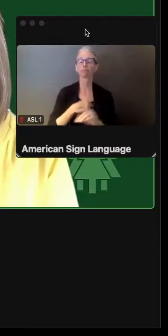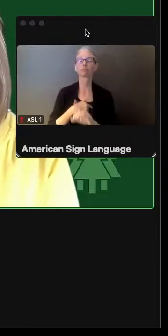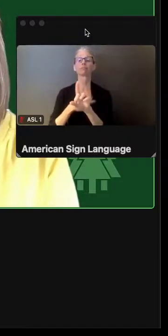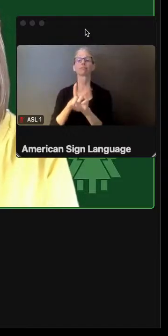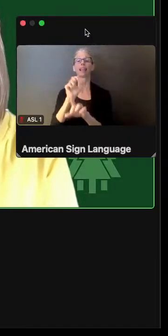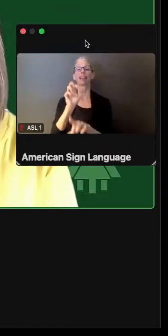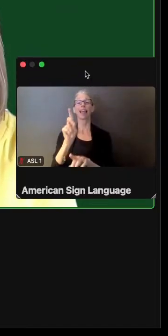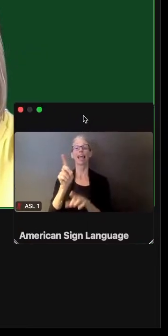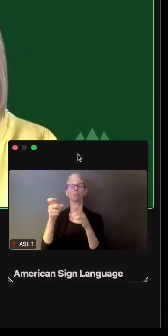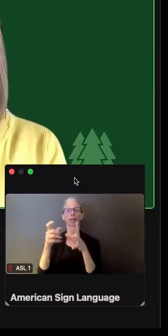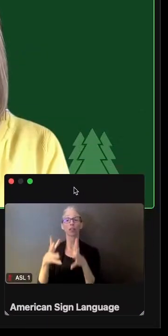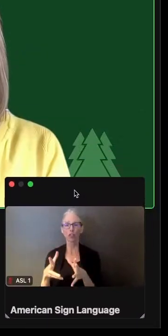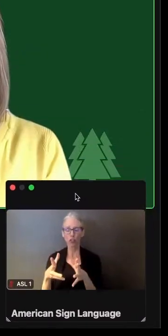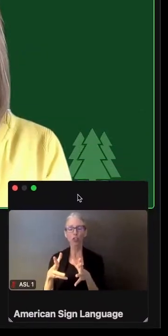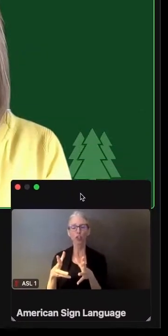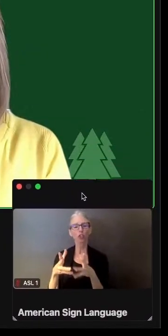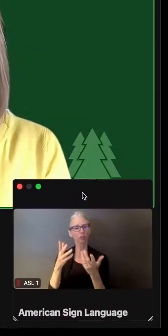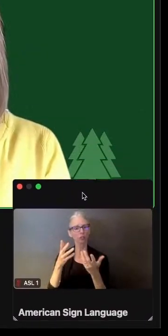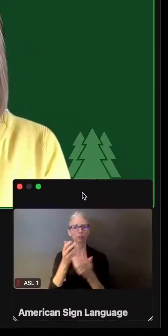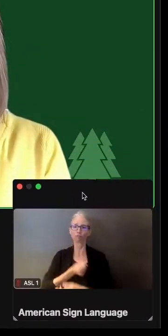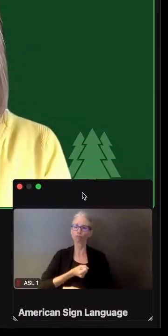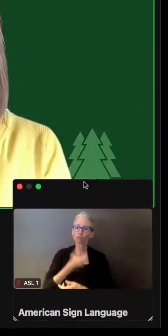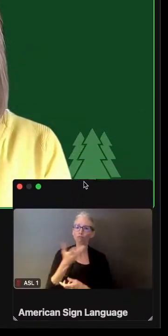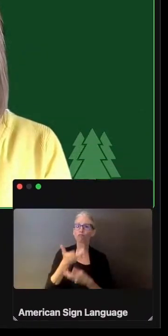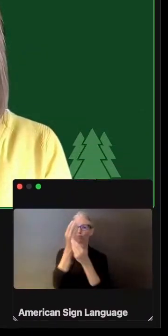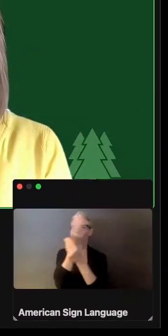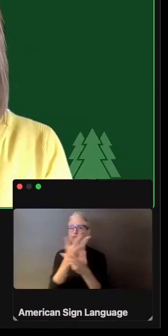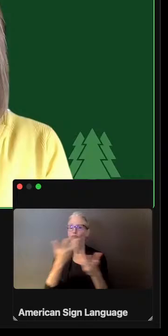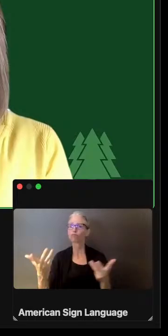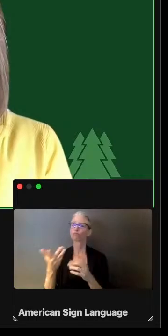academic researchers sharing their latest projects.